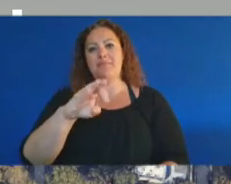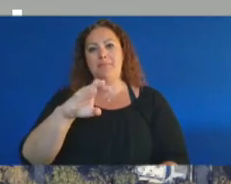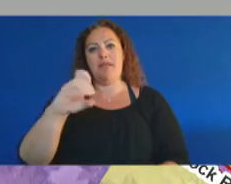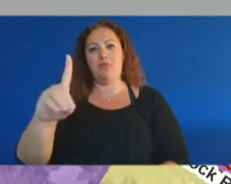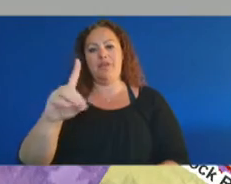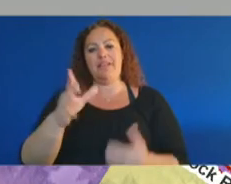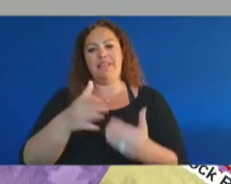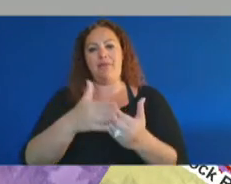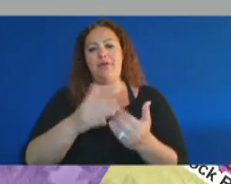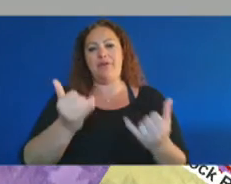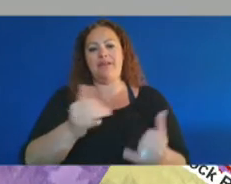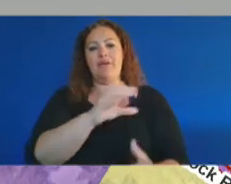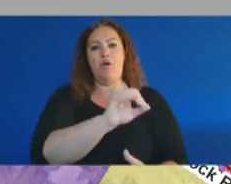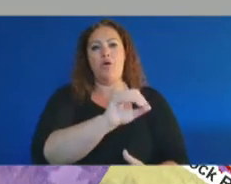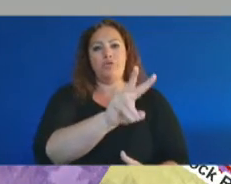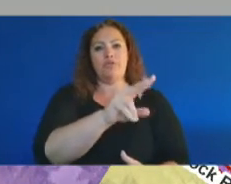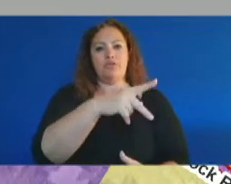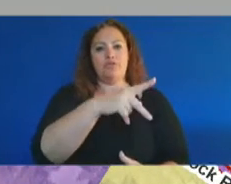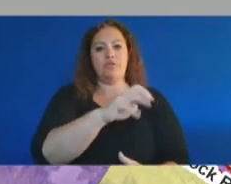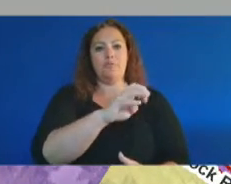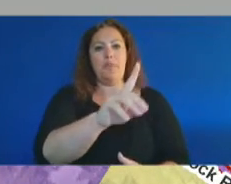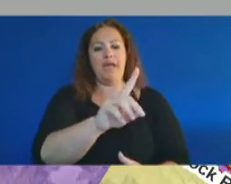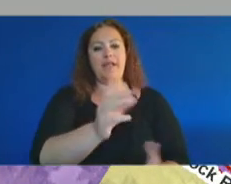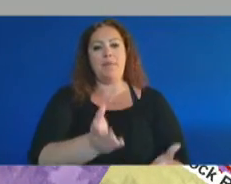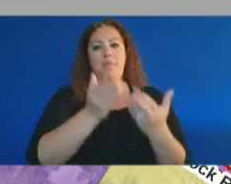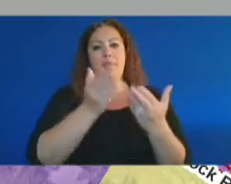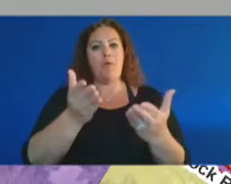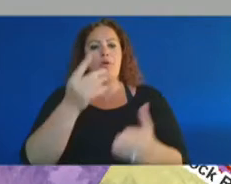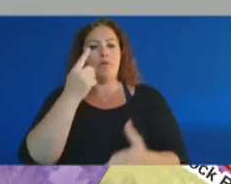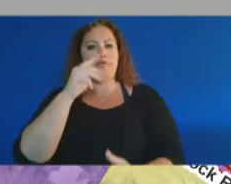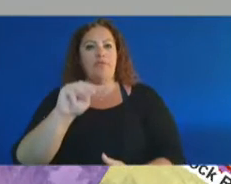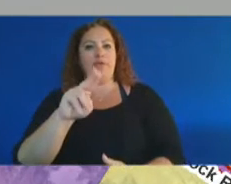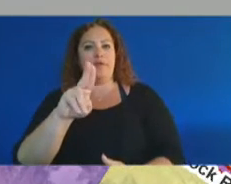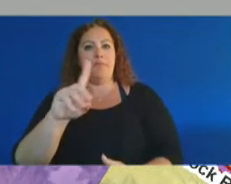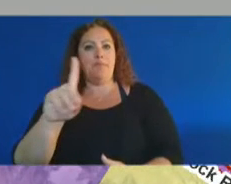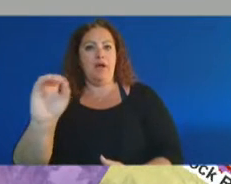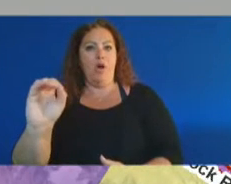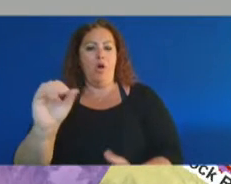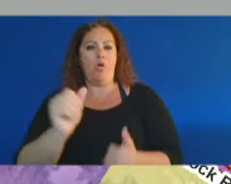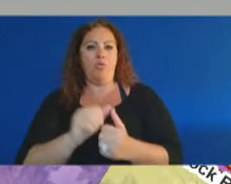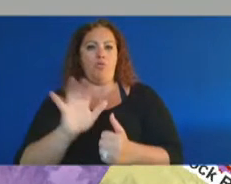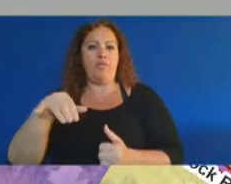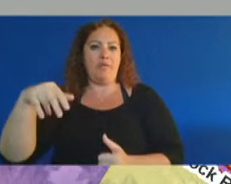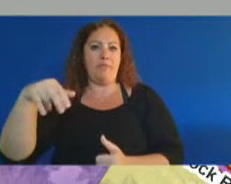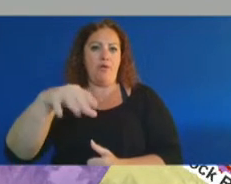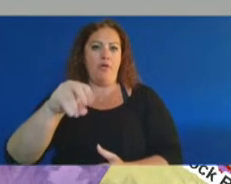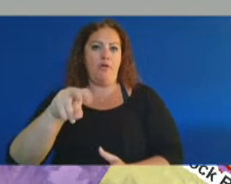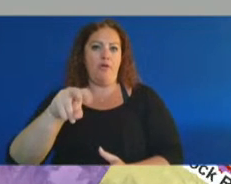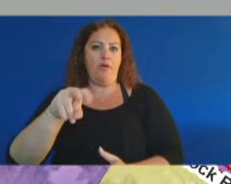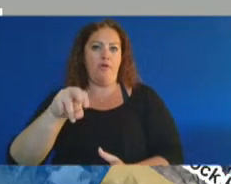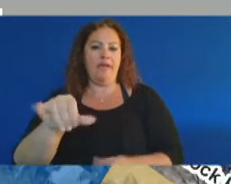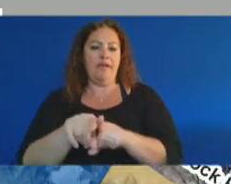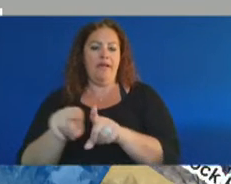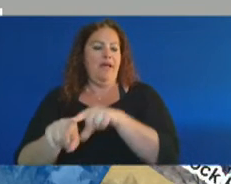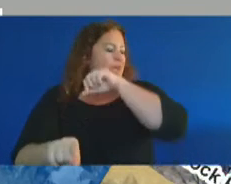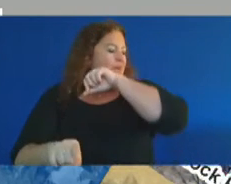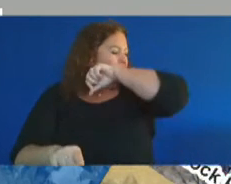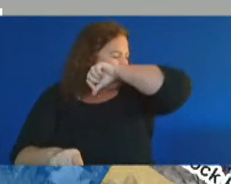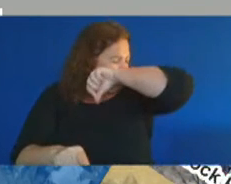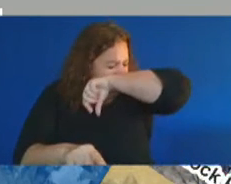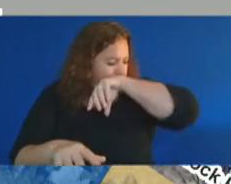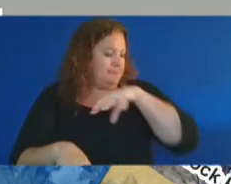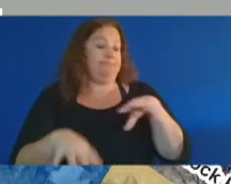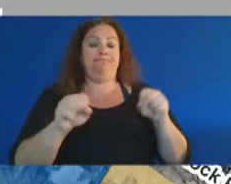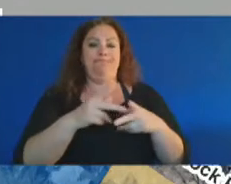O2 ped uh proposed zoning is for mud o uh with that pedestrian overlay as well adopted Place type does recommend a